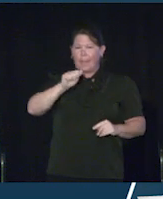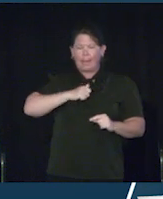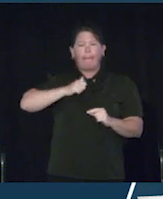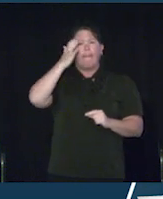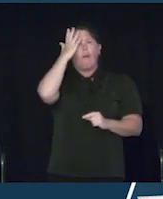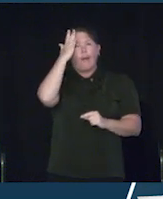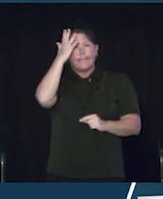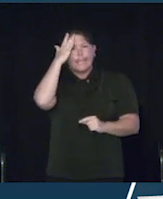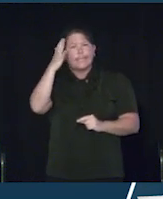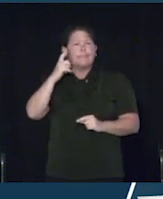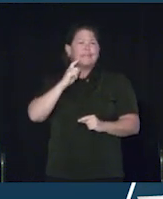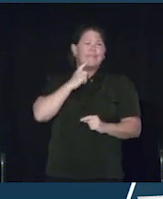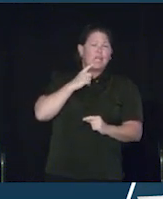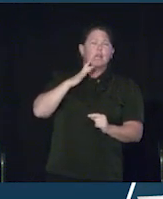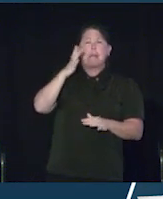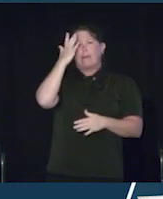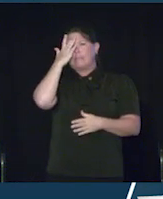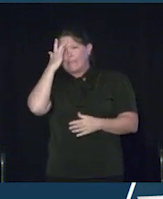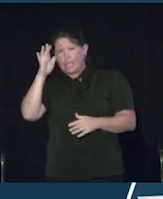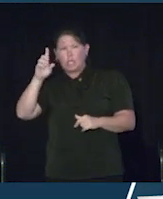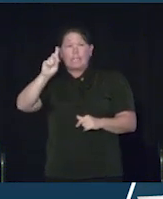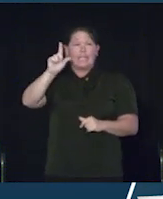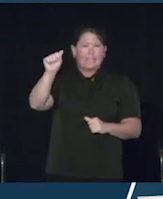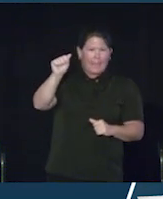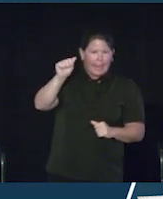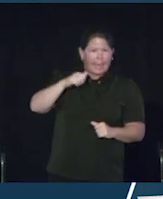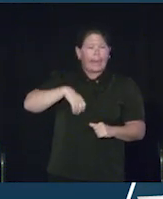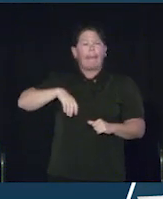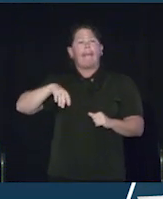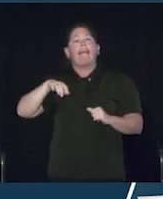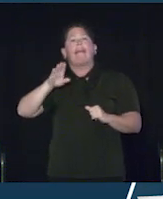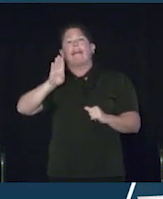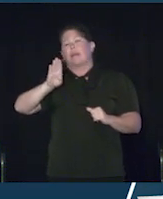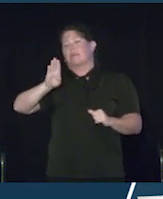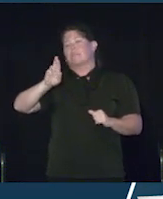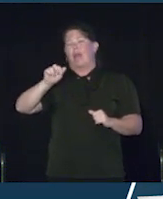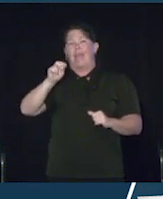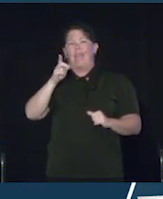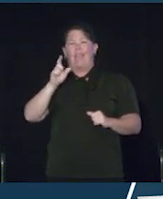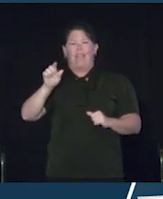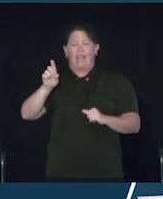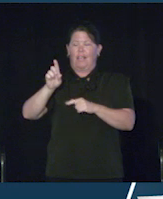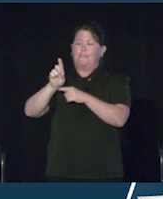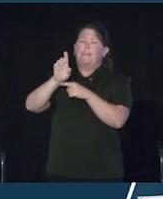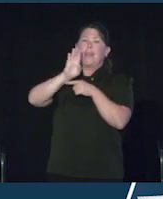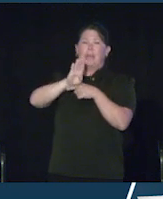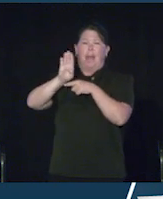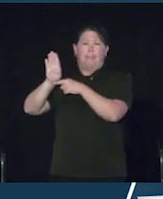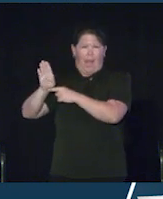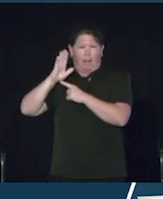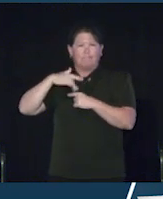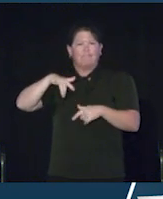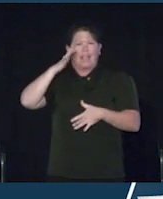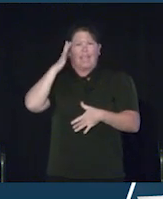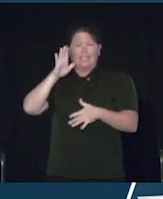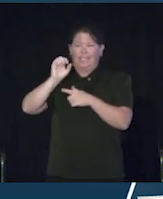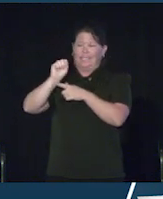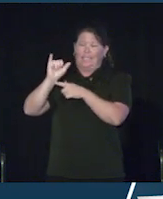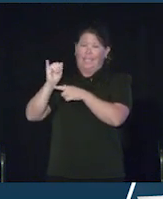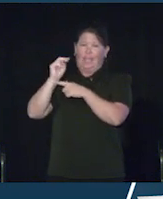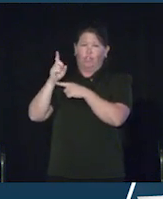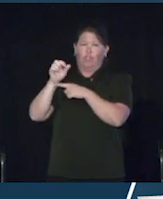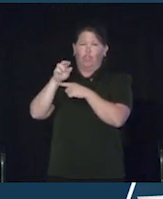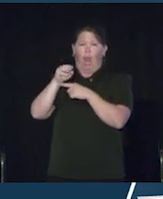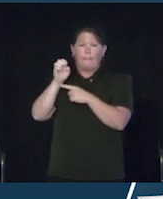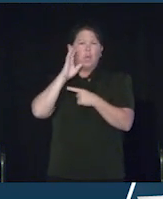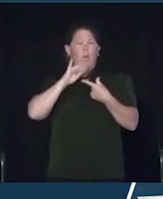forms of autism, intellectual disability, Prader-Willi syndrome, and in fact, we're going to go over each of those 7 in just a minute. In